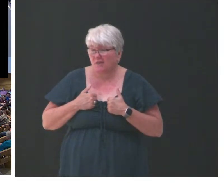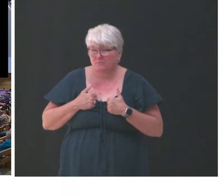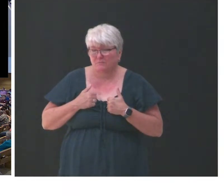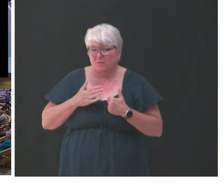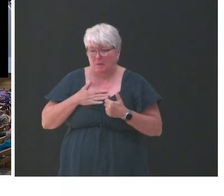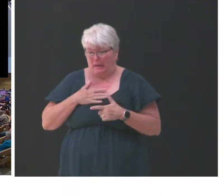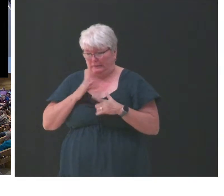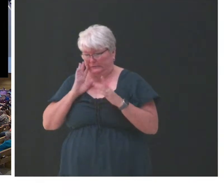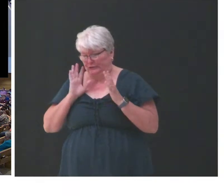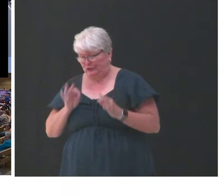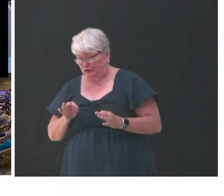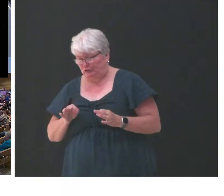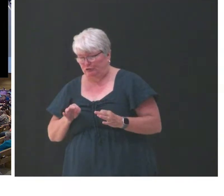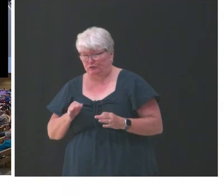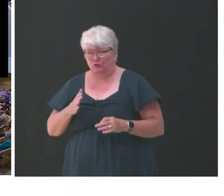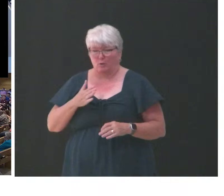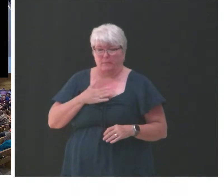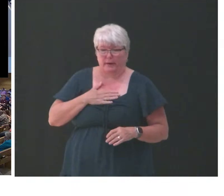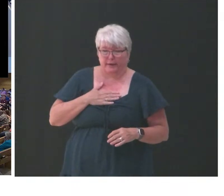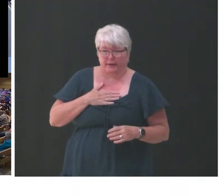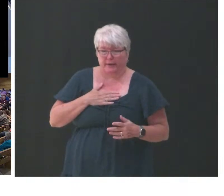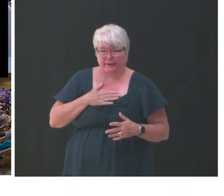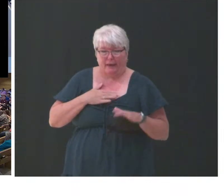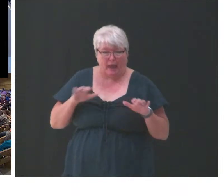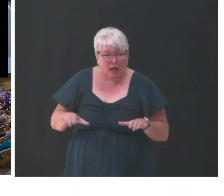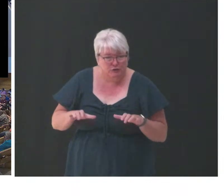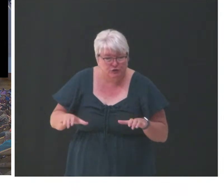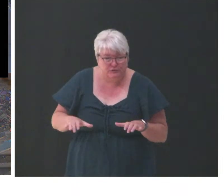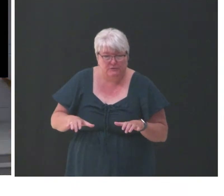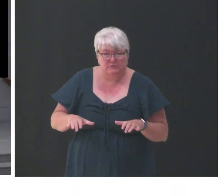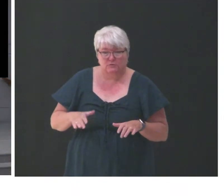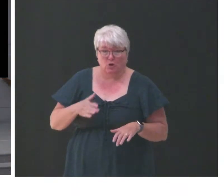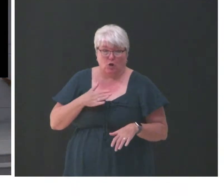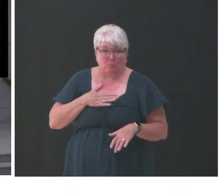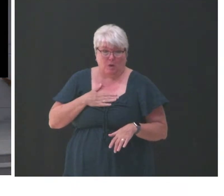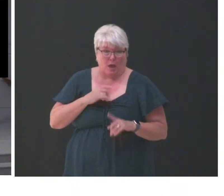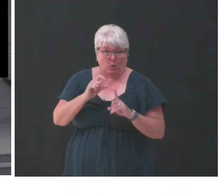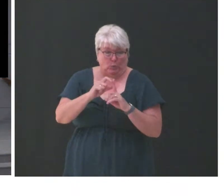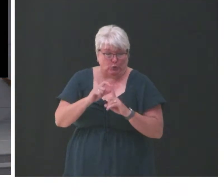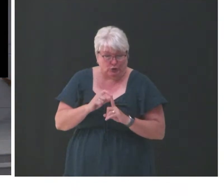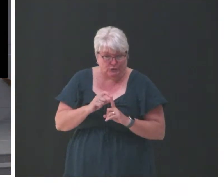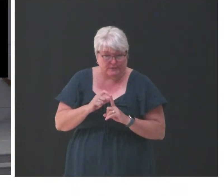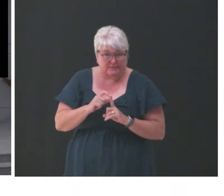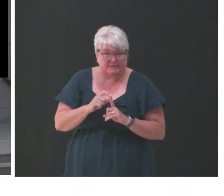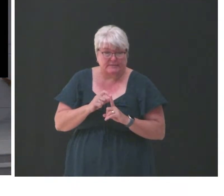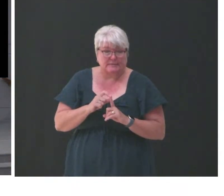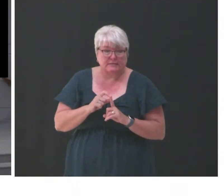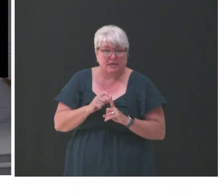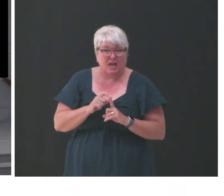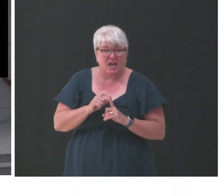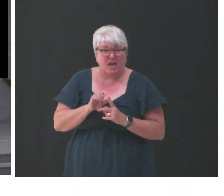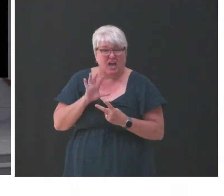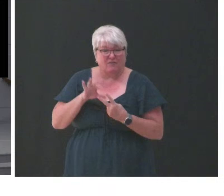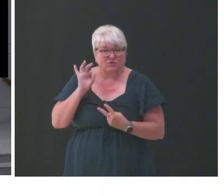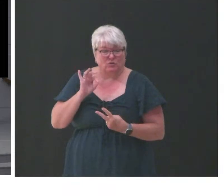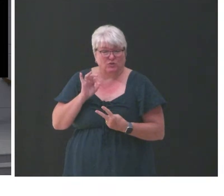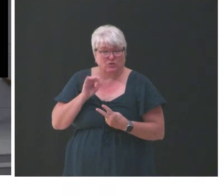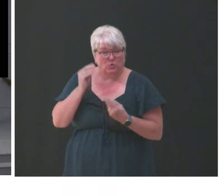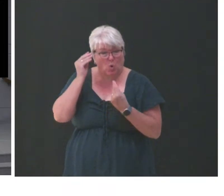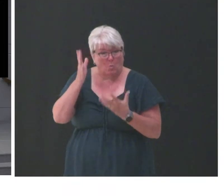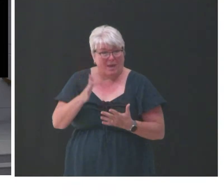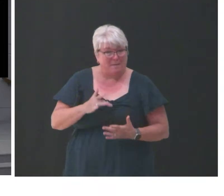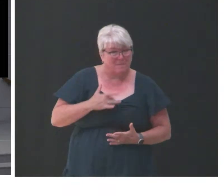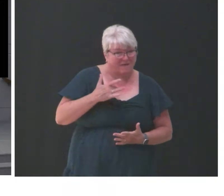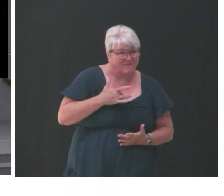decisions or by my actions or by my words chosen to obey my feelings more than